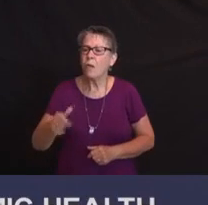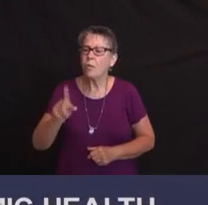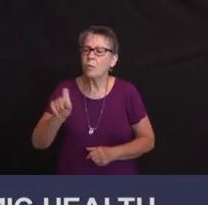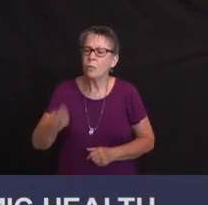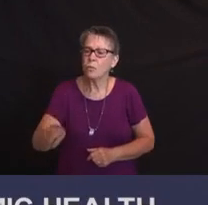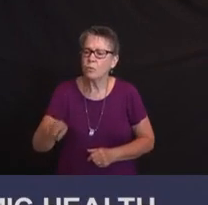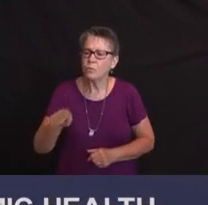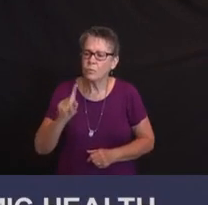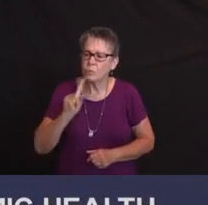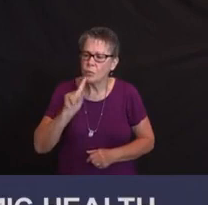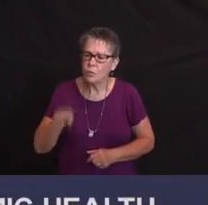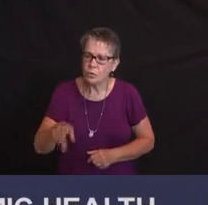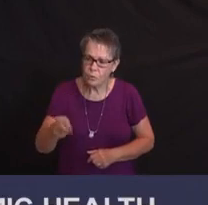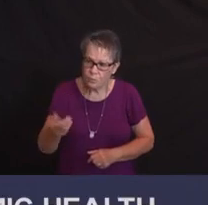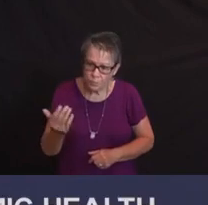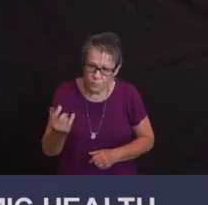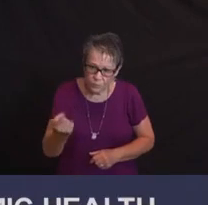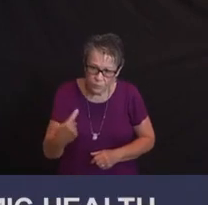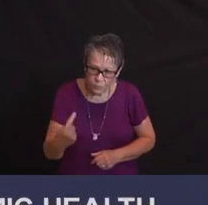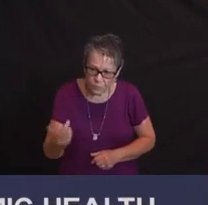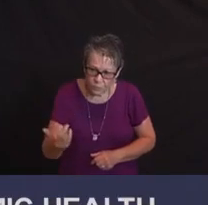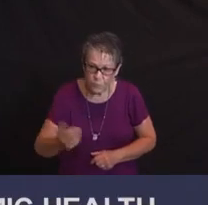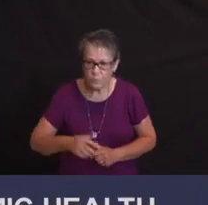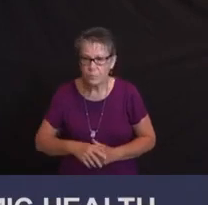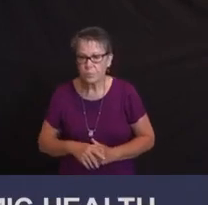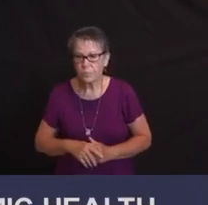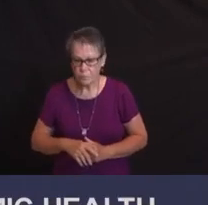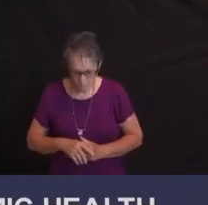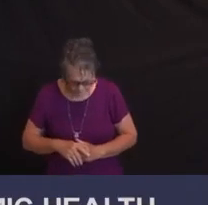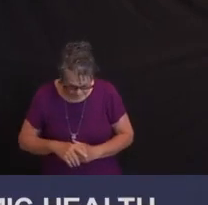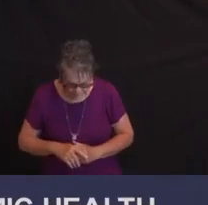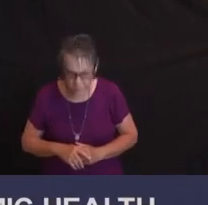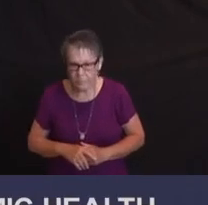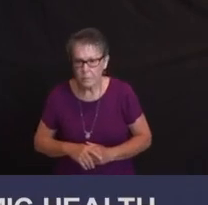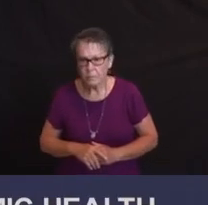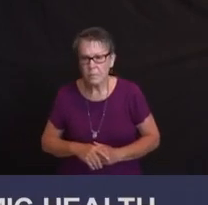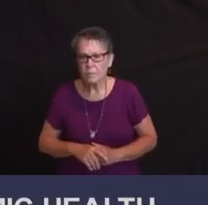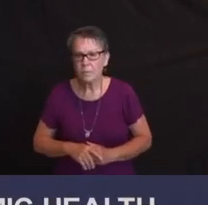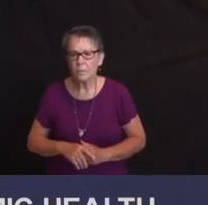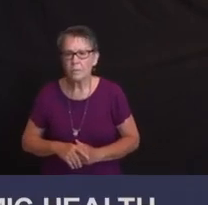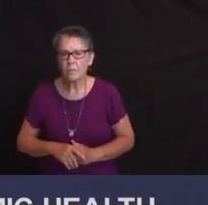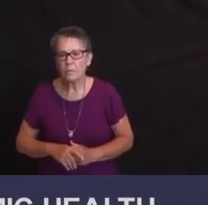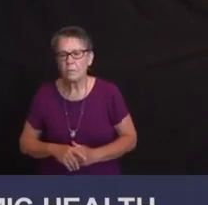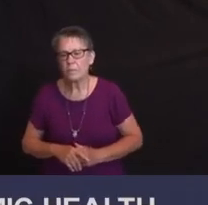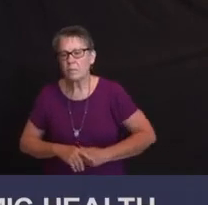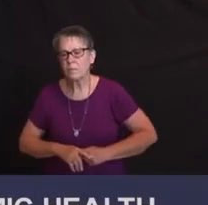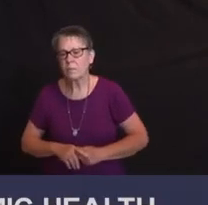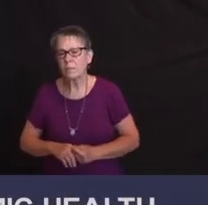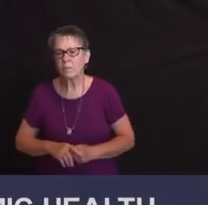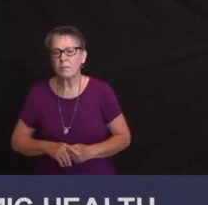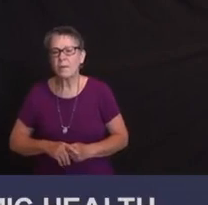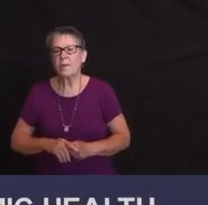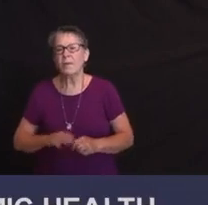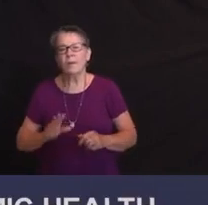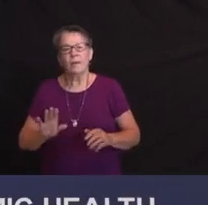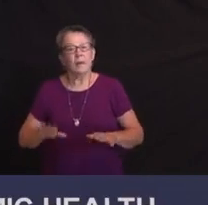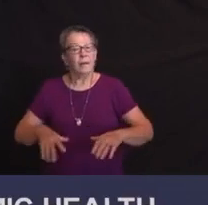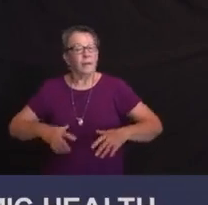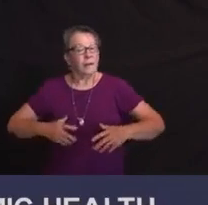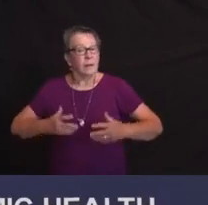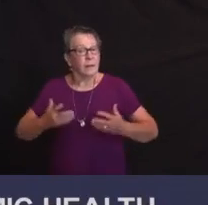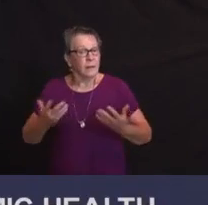organization, but good to have you back. Indeed. Greetings from the New Jersey Monitor. Welcome. So Shameless commercial there, Pat, if I don't